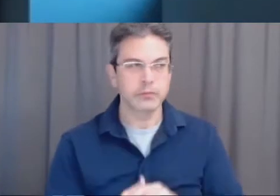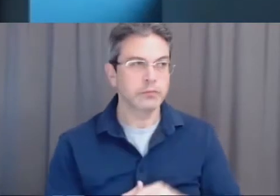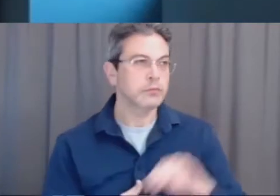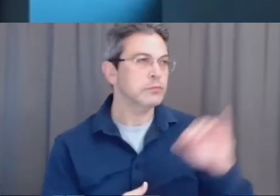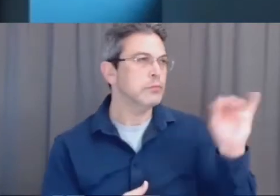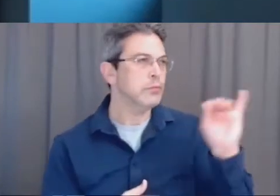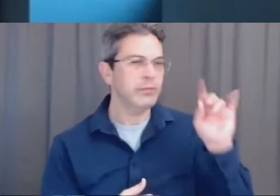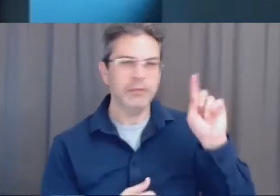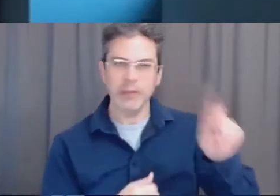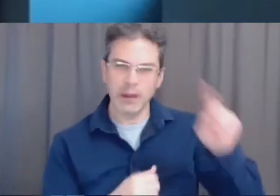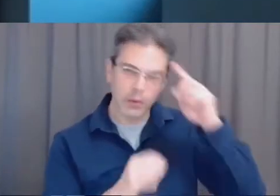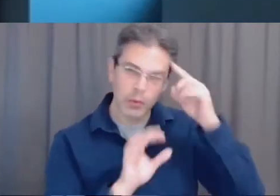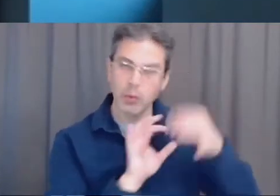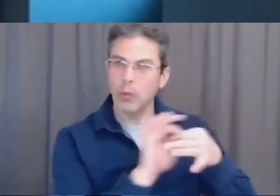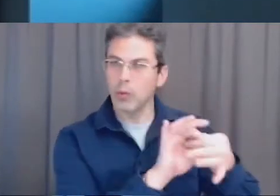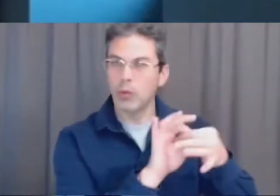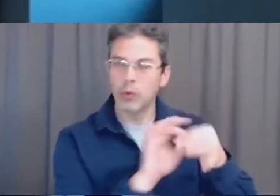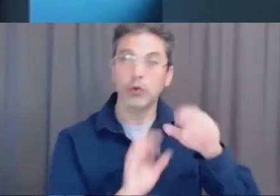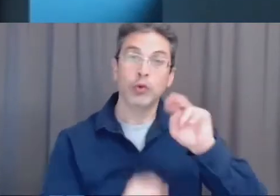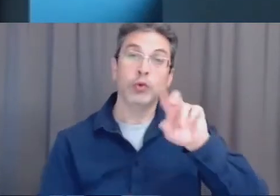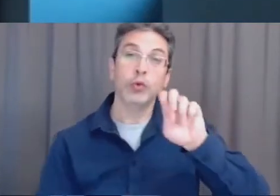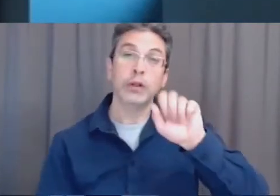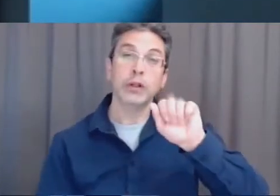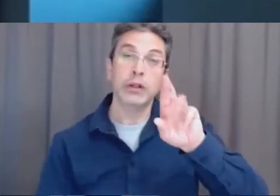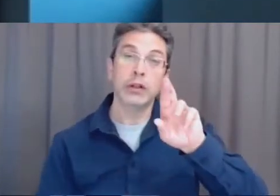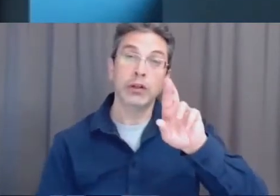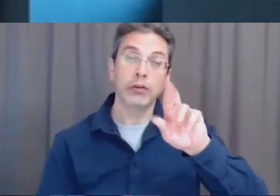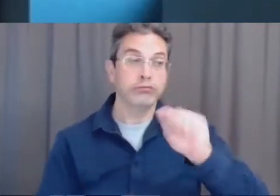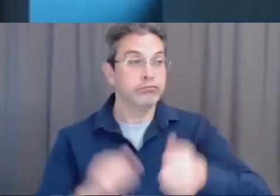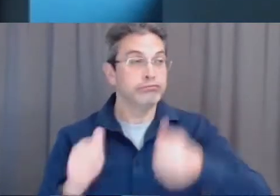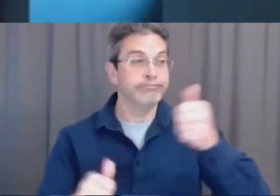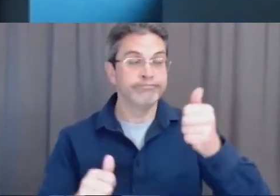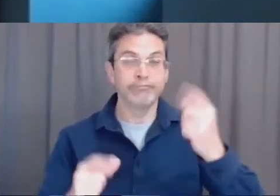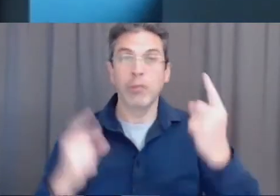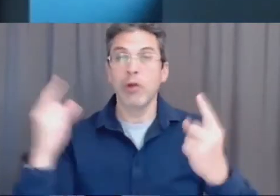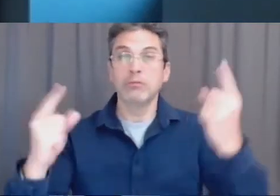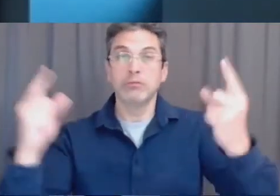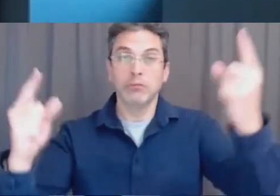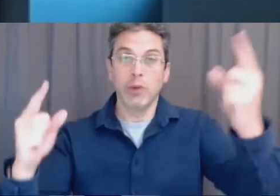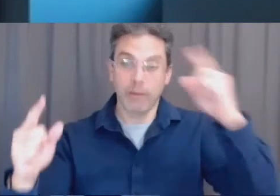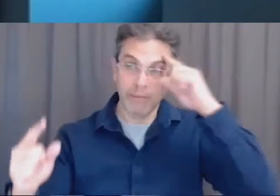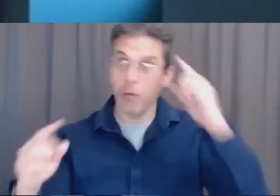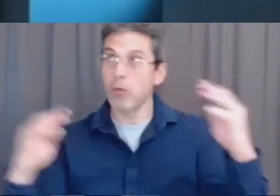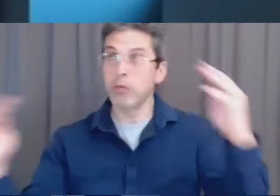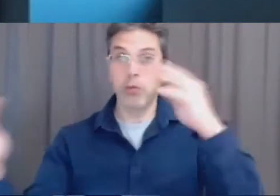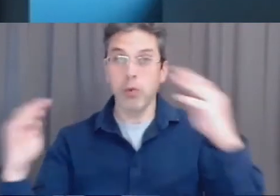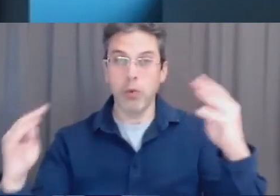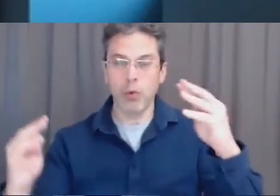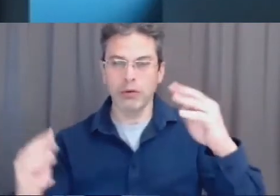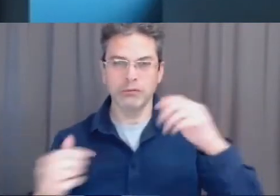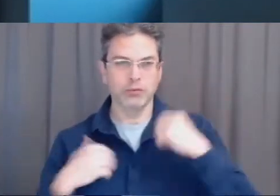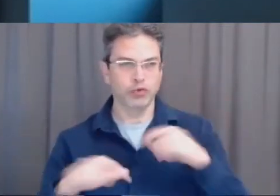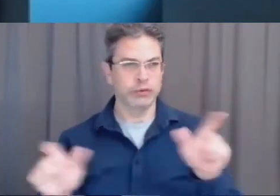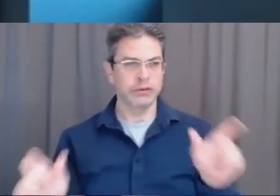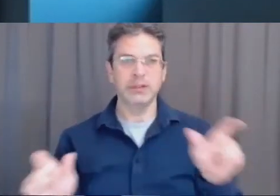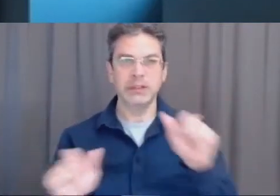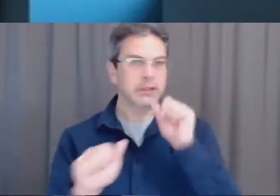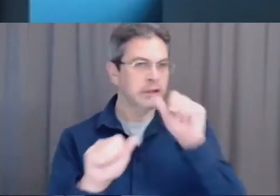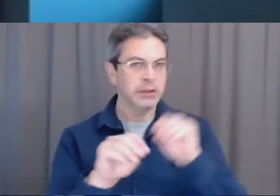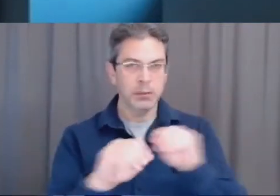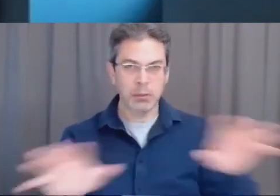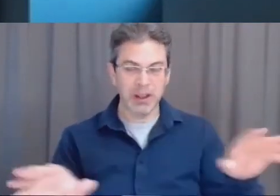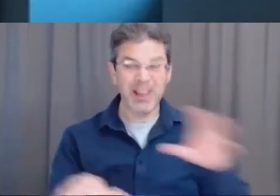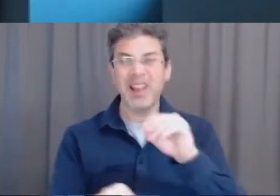on nuclear nonproliferation and on conventional arms control and on devising rules and limits on the use of